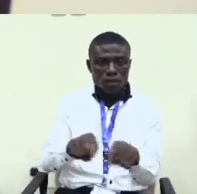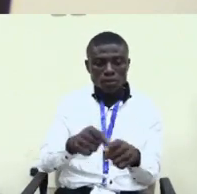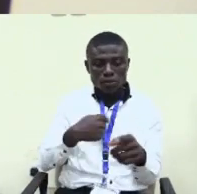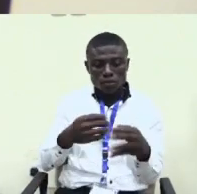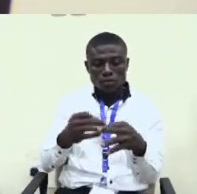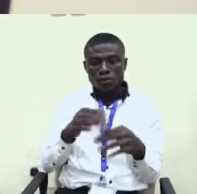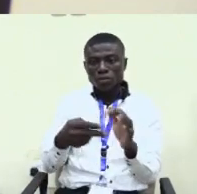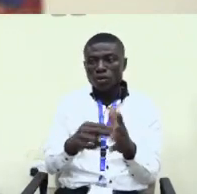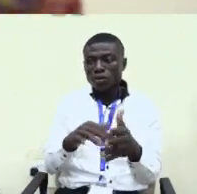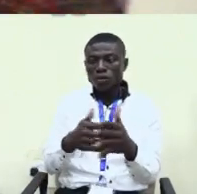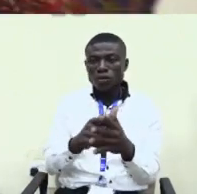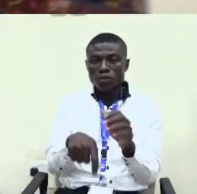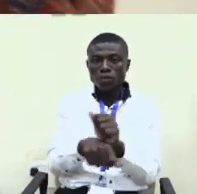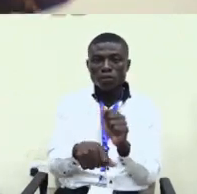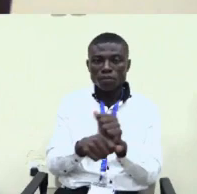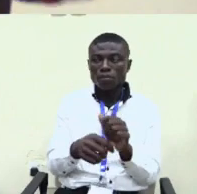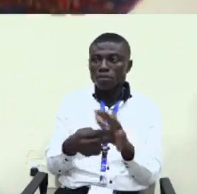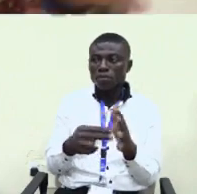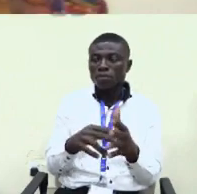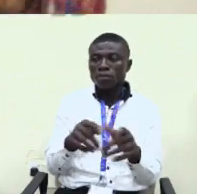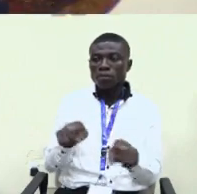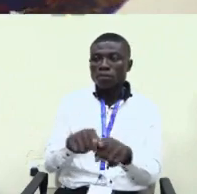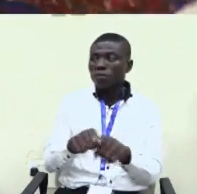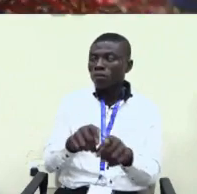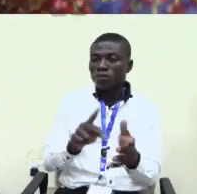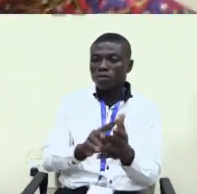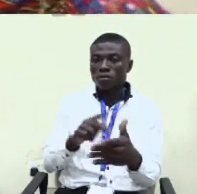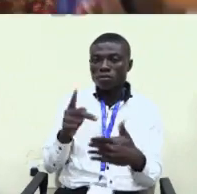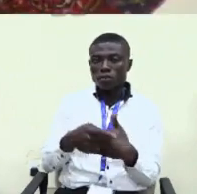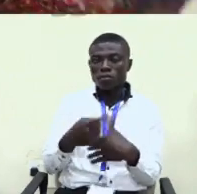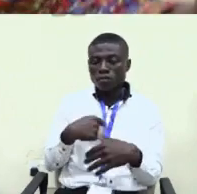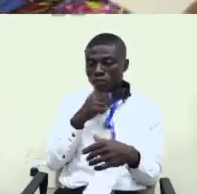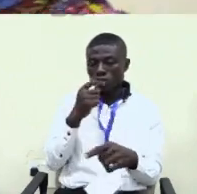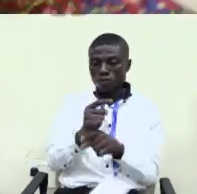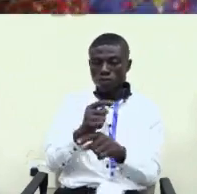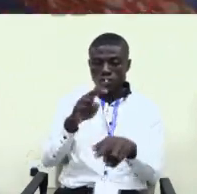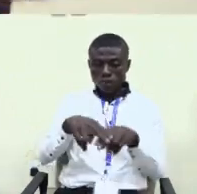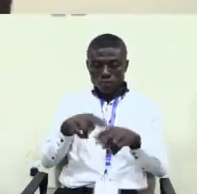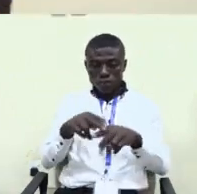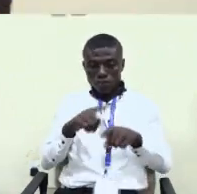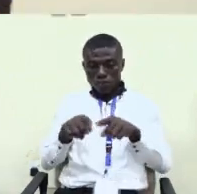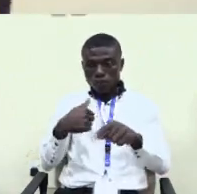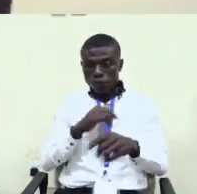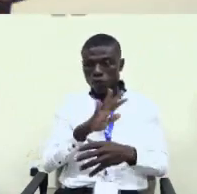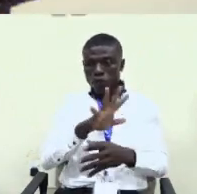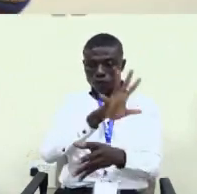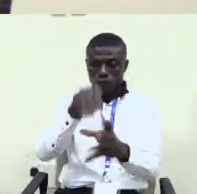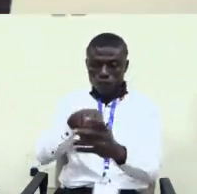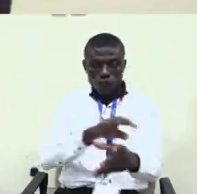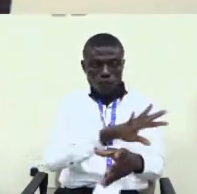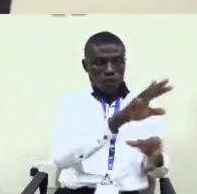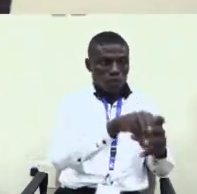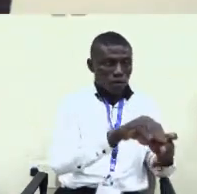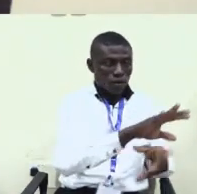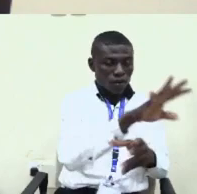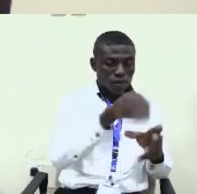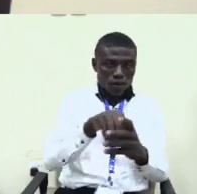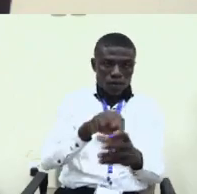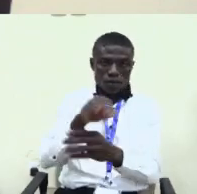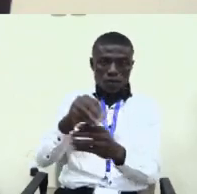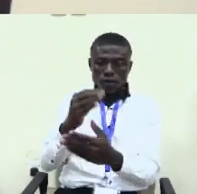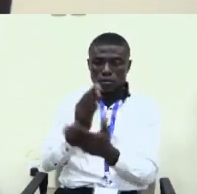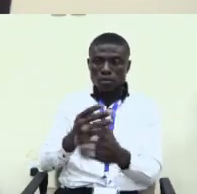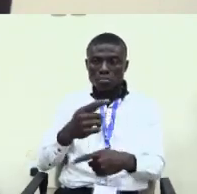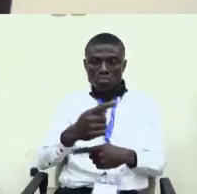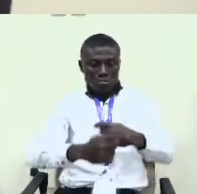it's co-creation. And you don't, as a program, we don't sit and then do, but we involve all. So there was some kind